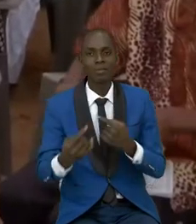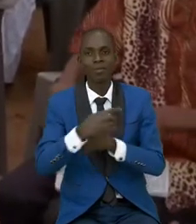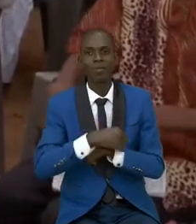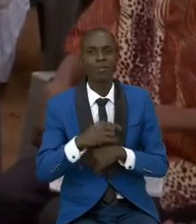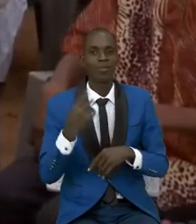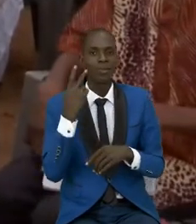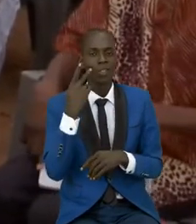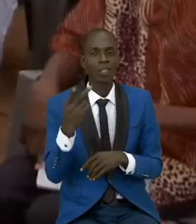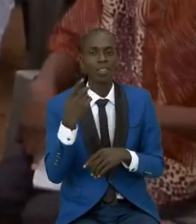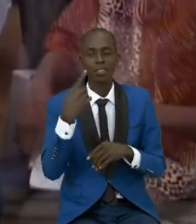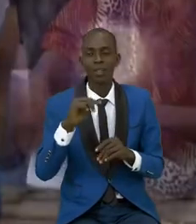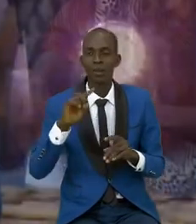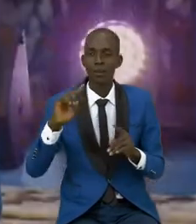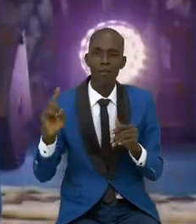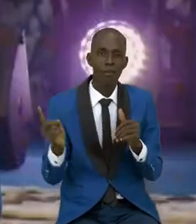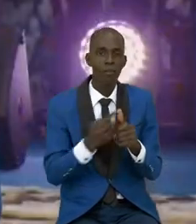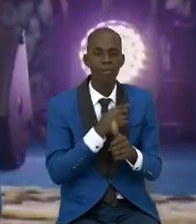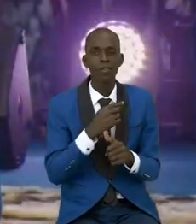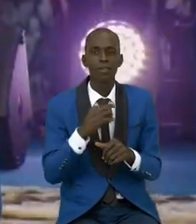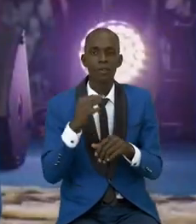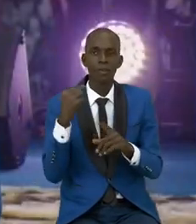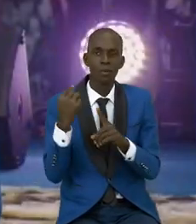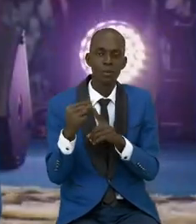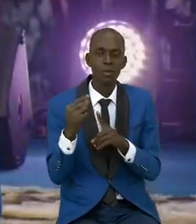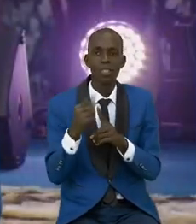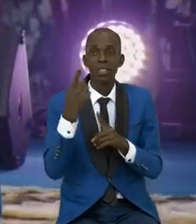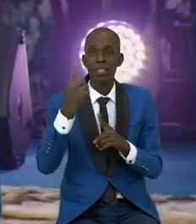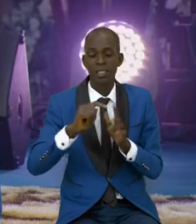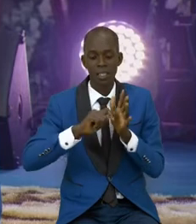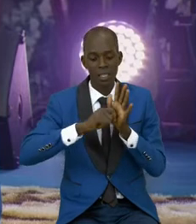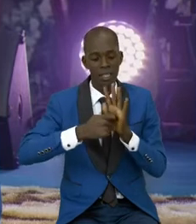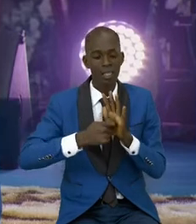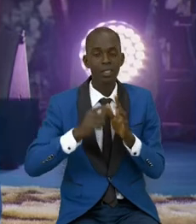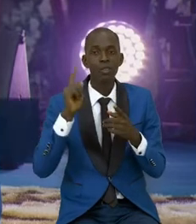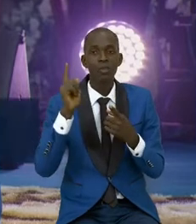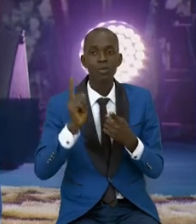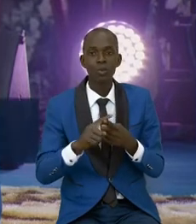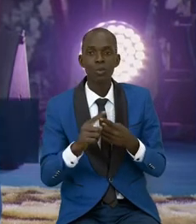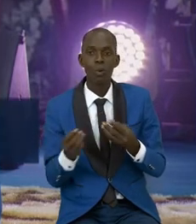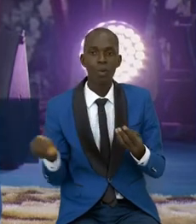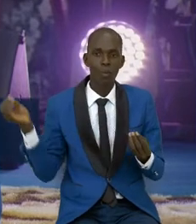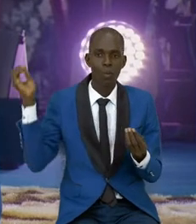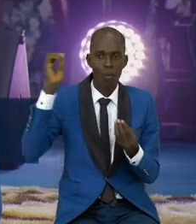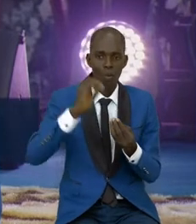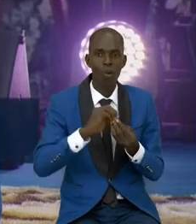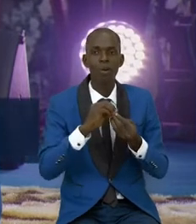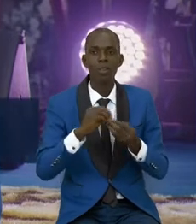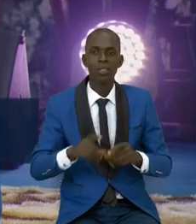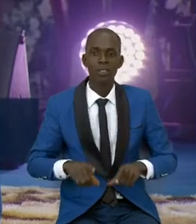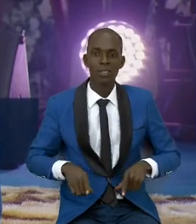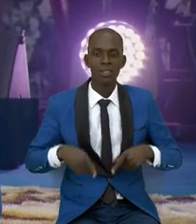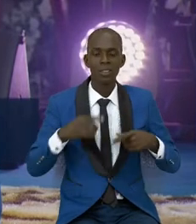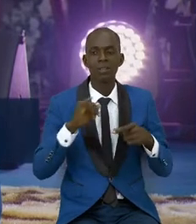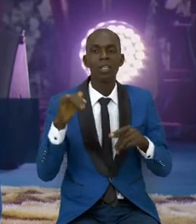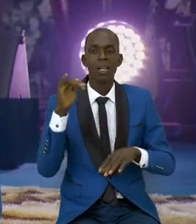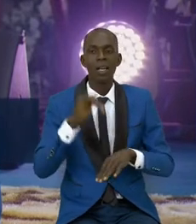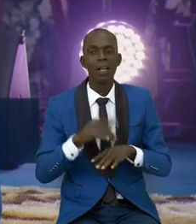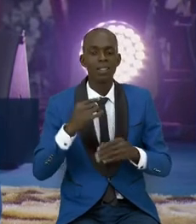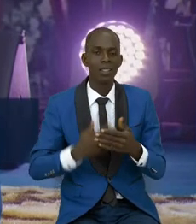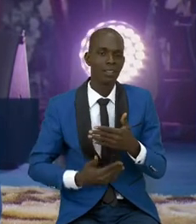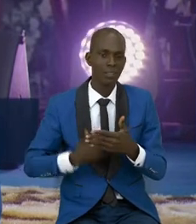at the first message, the key to extraordinary living at the next level.